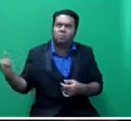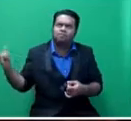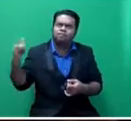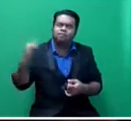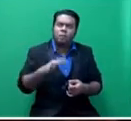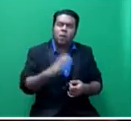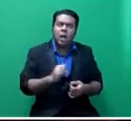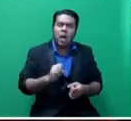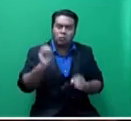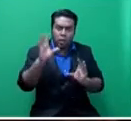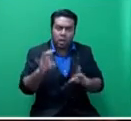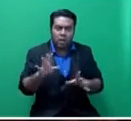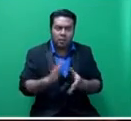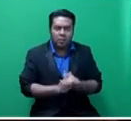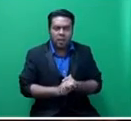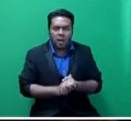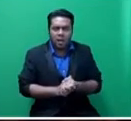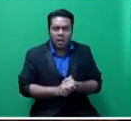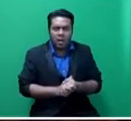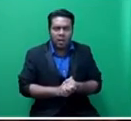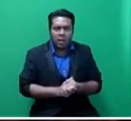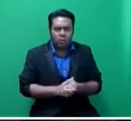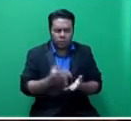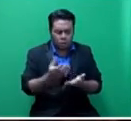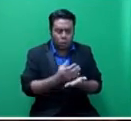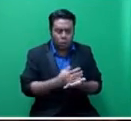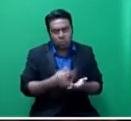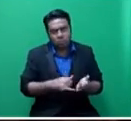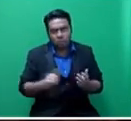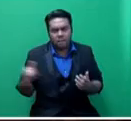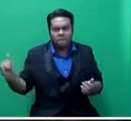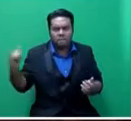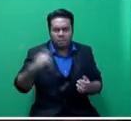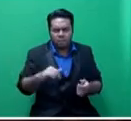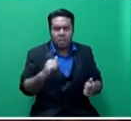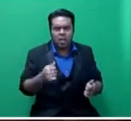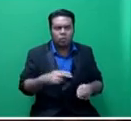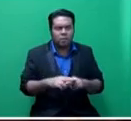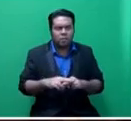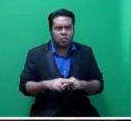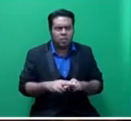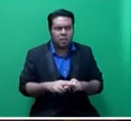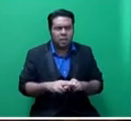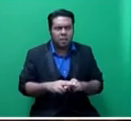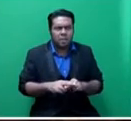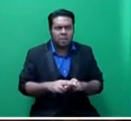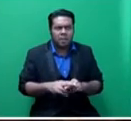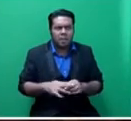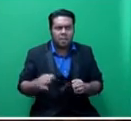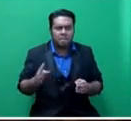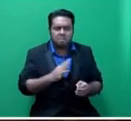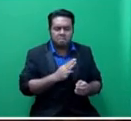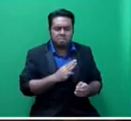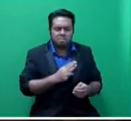Sydney, attending COAC course. Flew back into the country with Major Felipe Alferetti. He